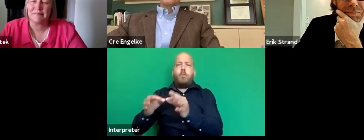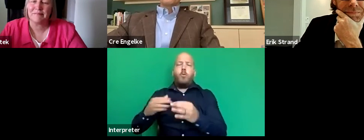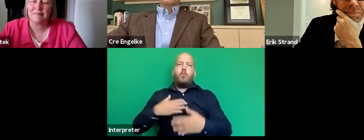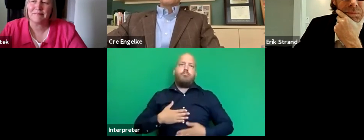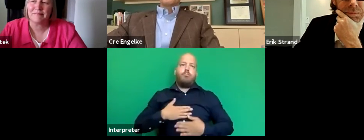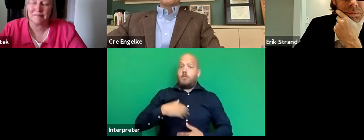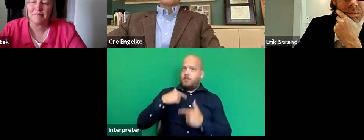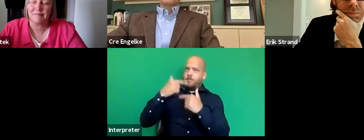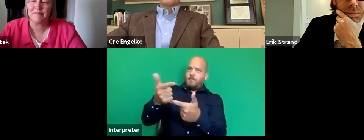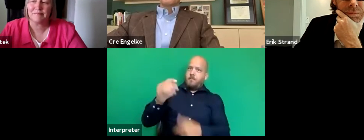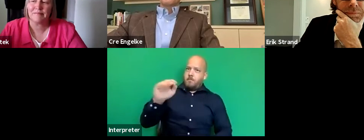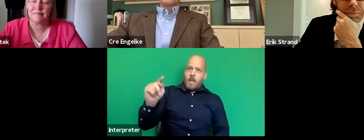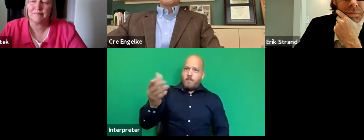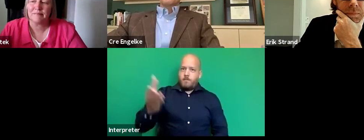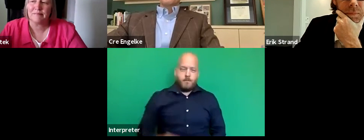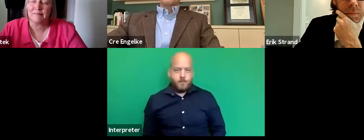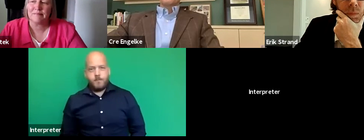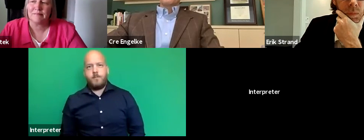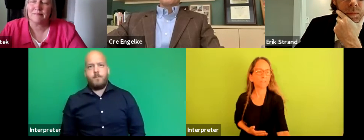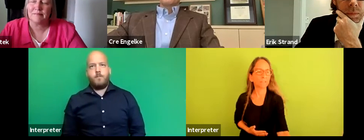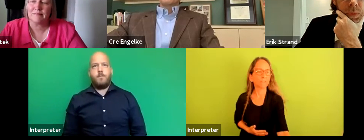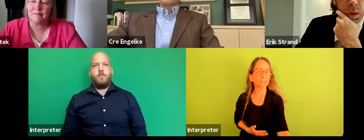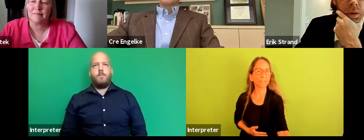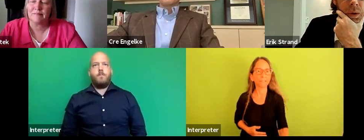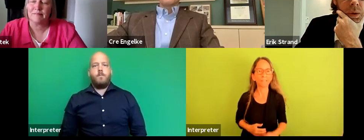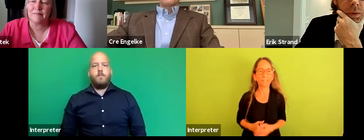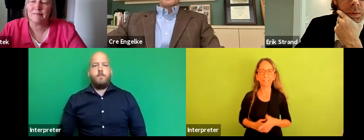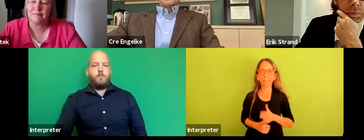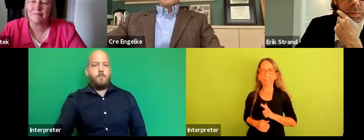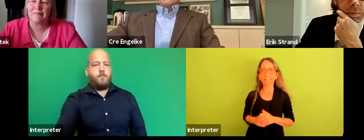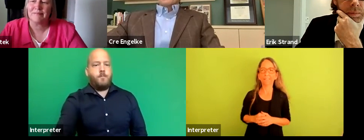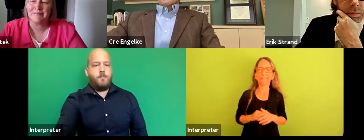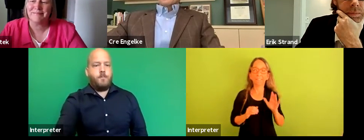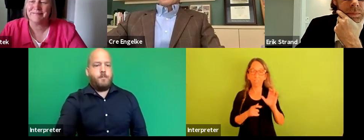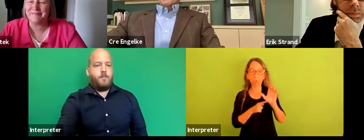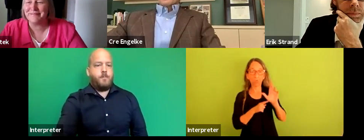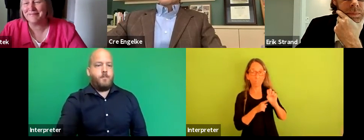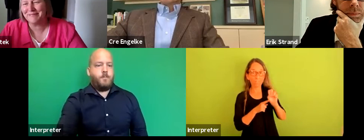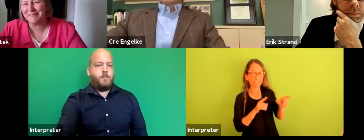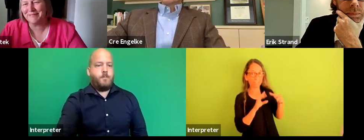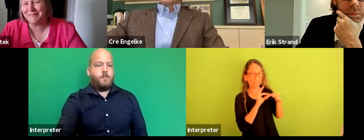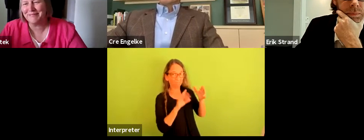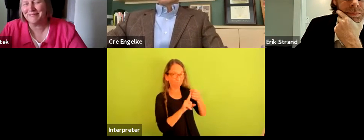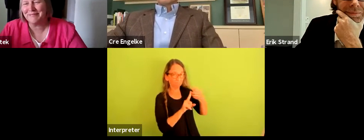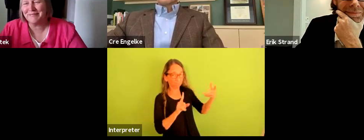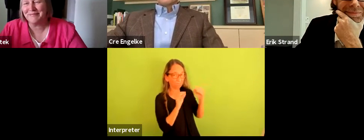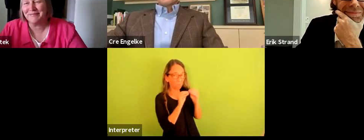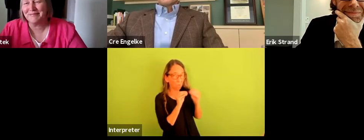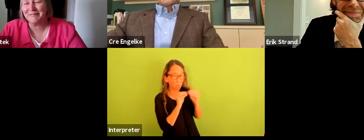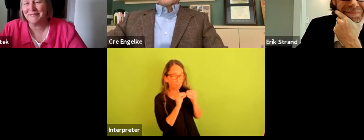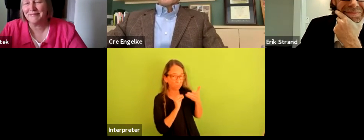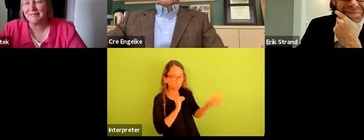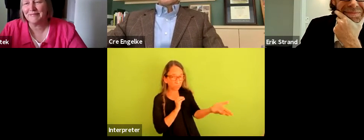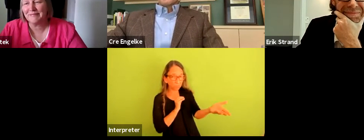examples here, Christina. And Cree, what can you elaborate on? Gosh, I'm trying to think if there's something for